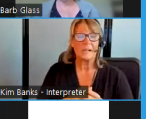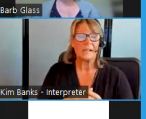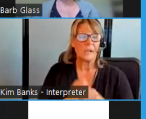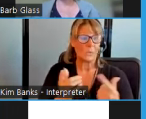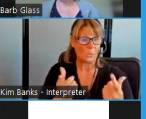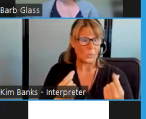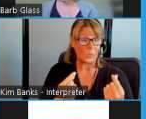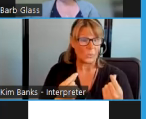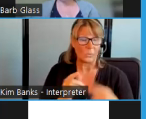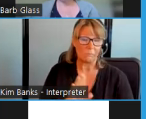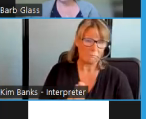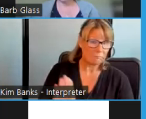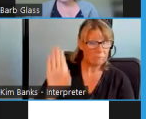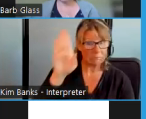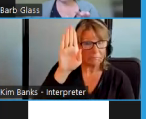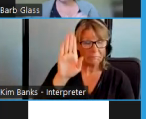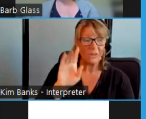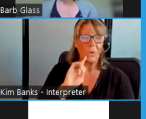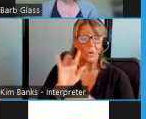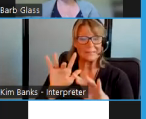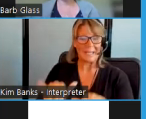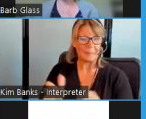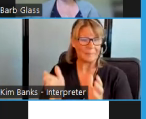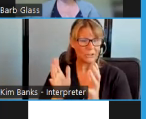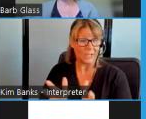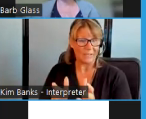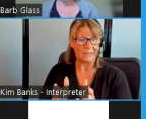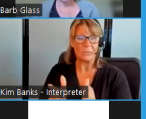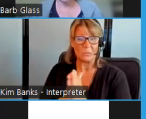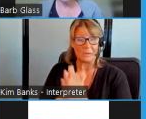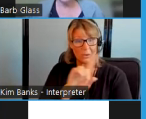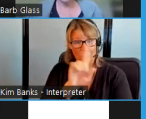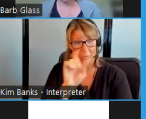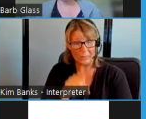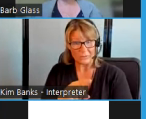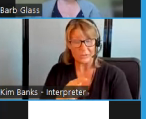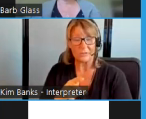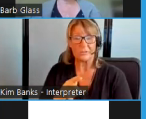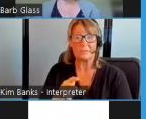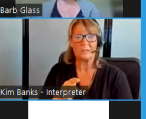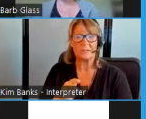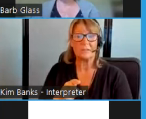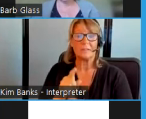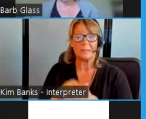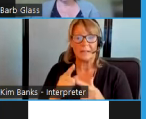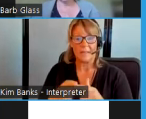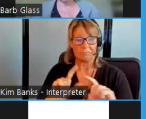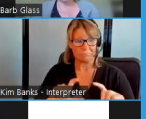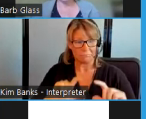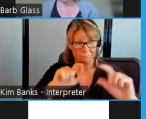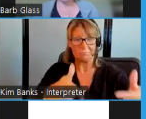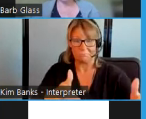to either raise your hand or, even better, just type into the chat that you would like one of the interpreters to ask your question.